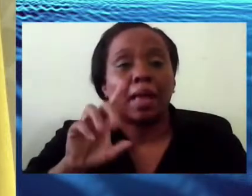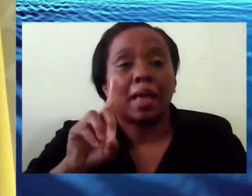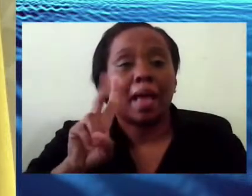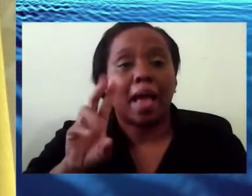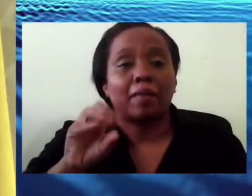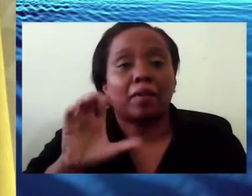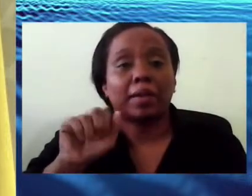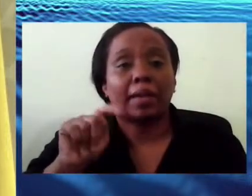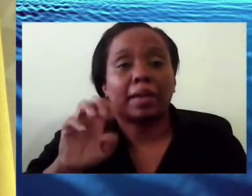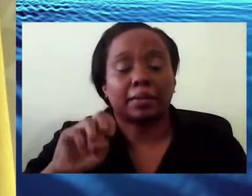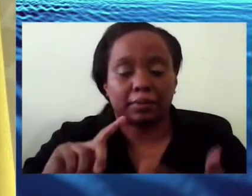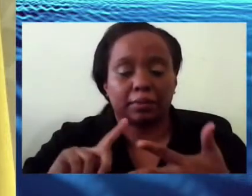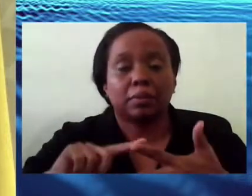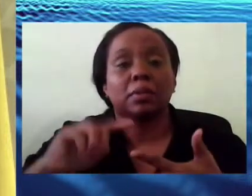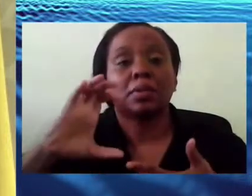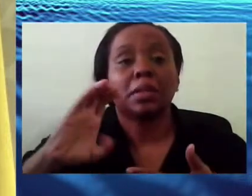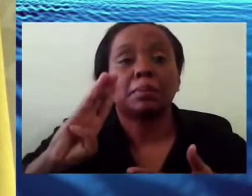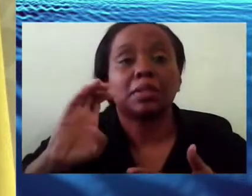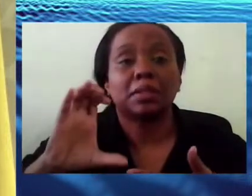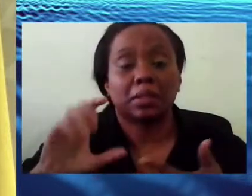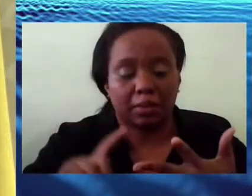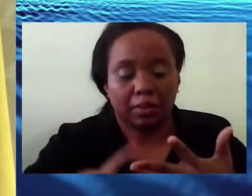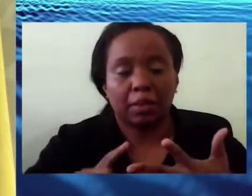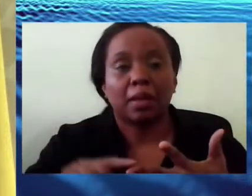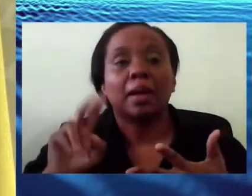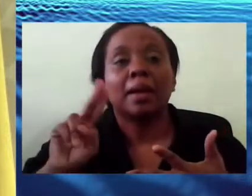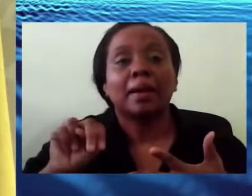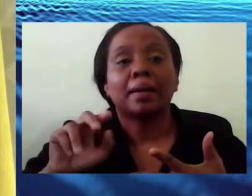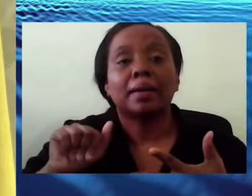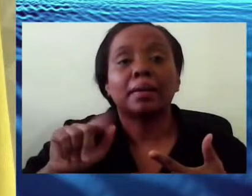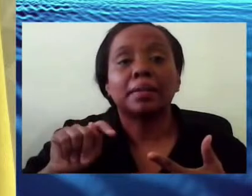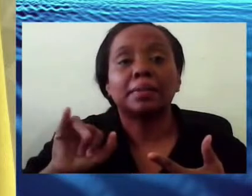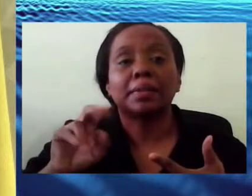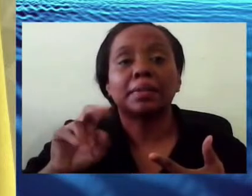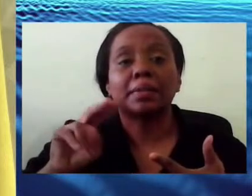Briggs, CBC, Barry Allen, The Nation newspaper,